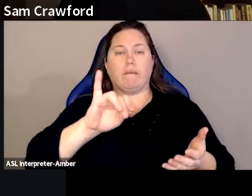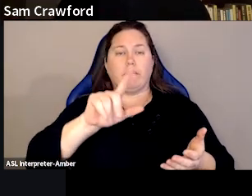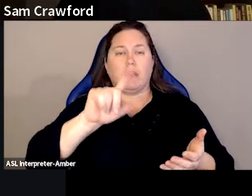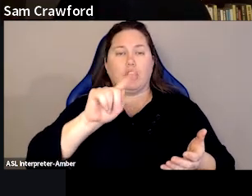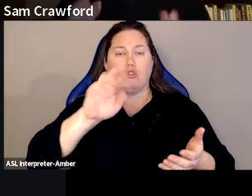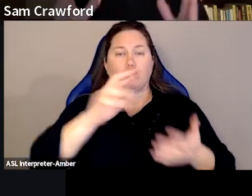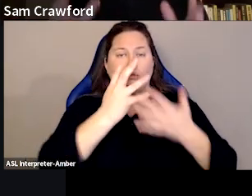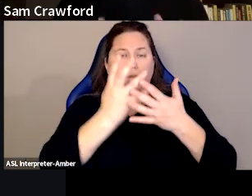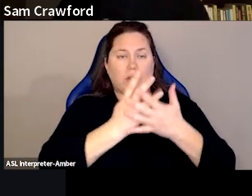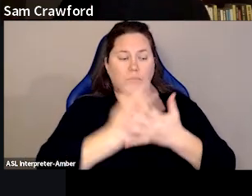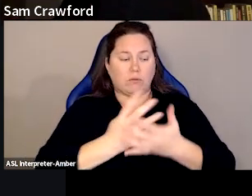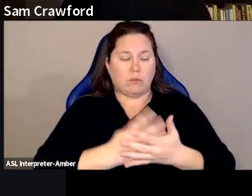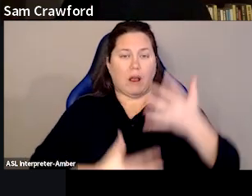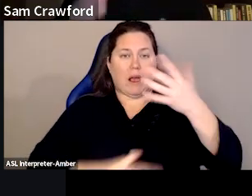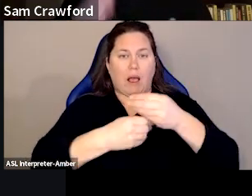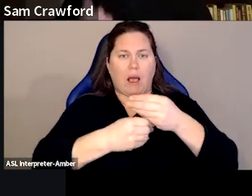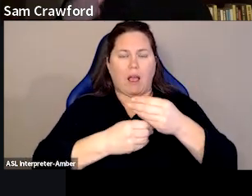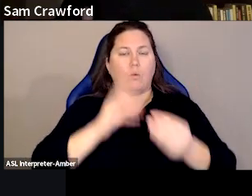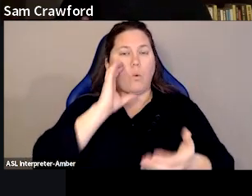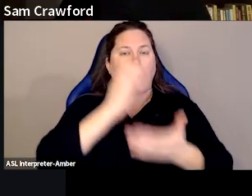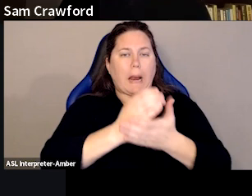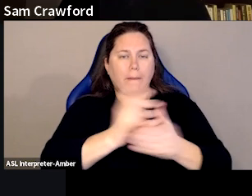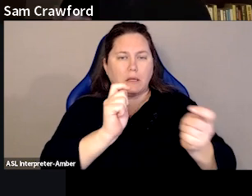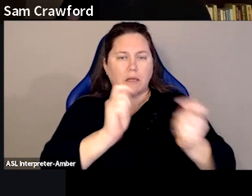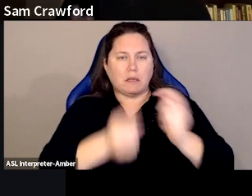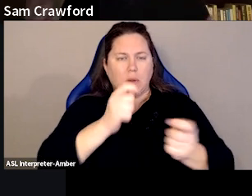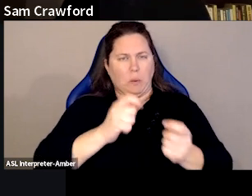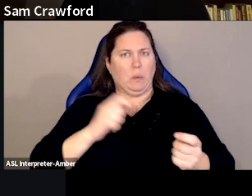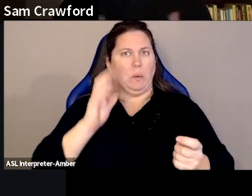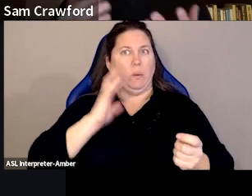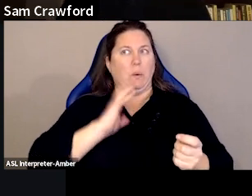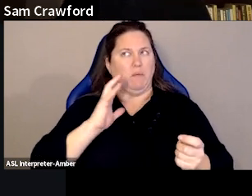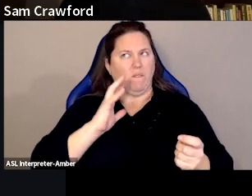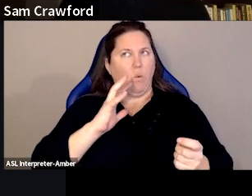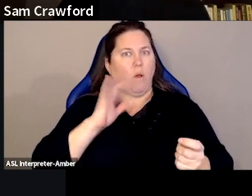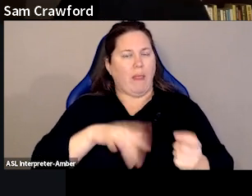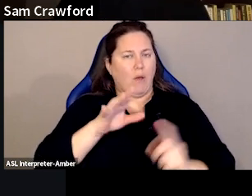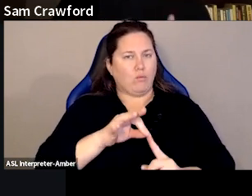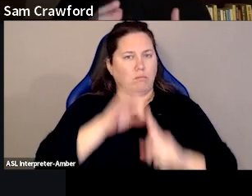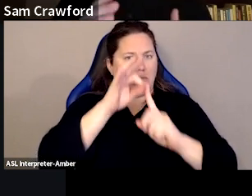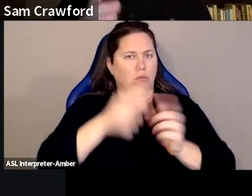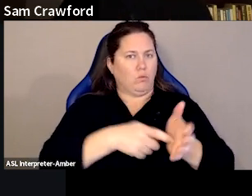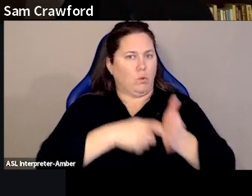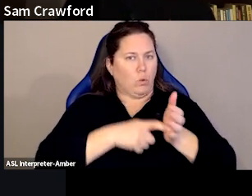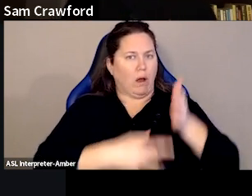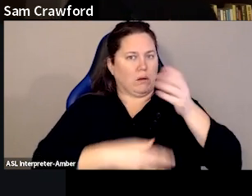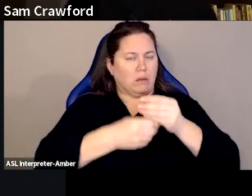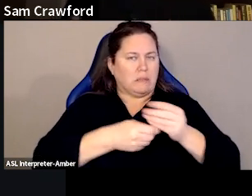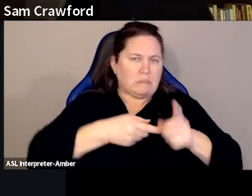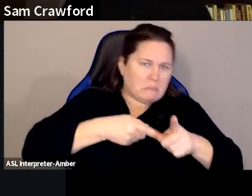altering an image. That was a designer's task. It was really specialist and it involved specialist equipment and software. But